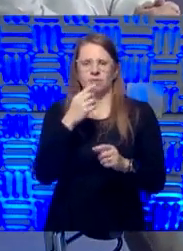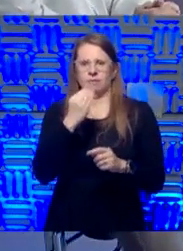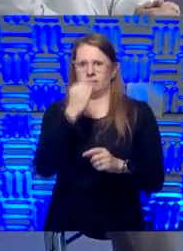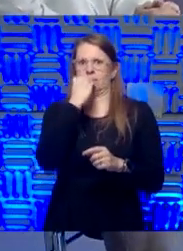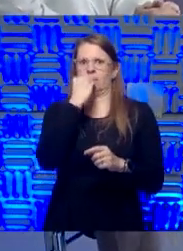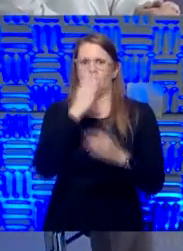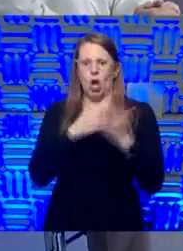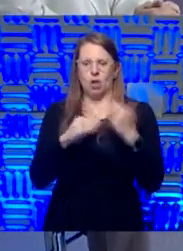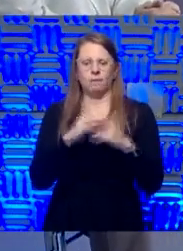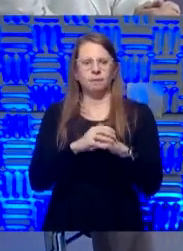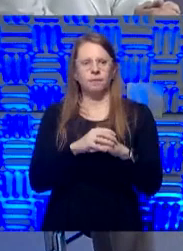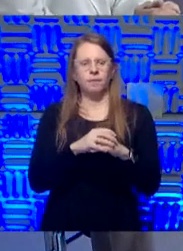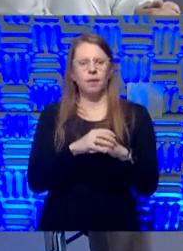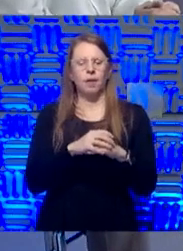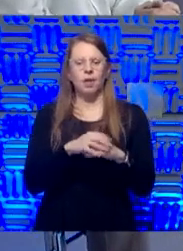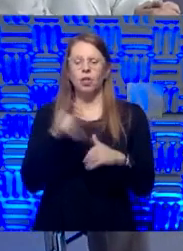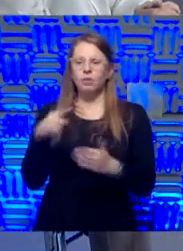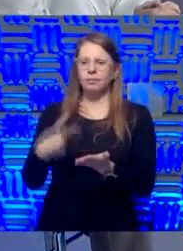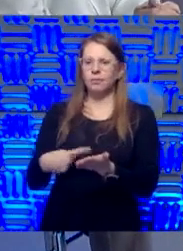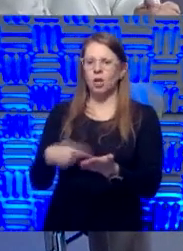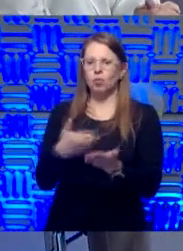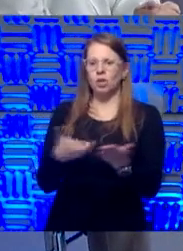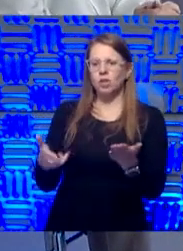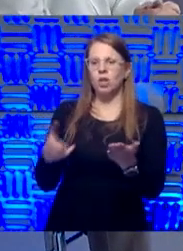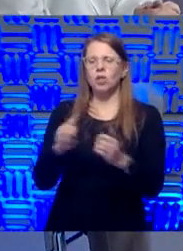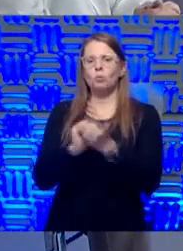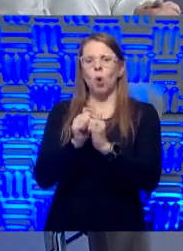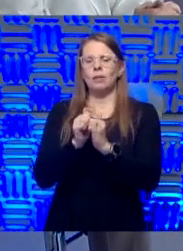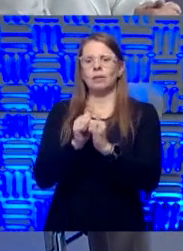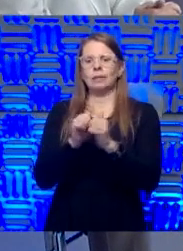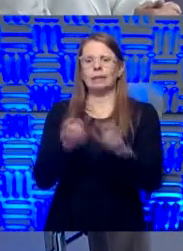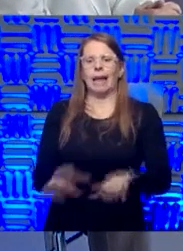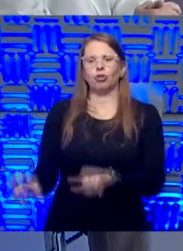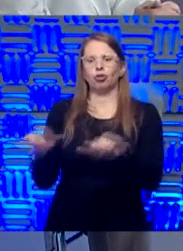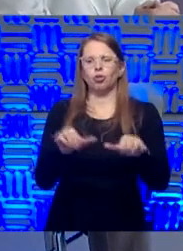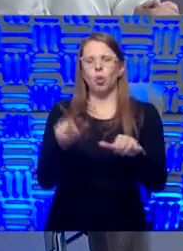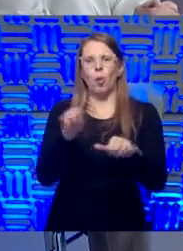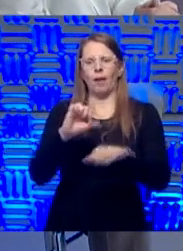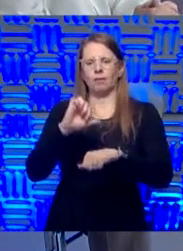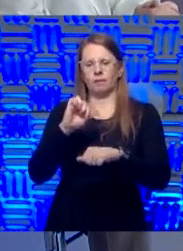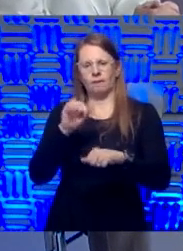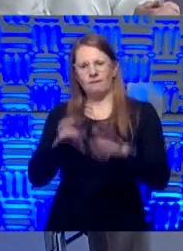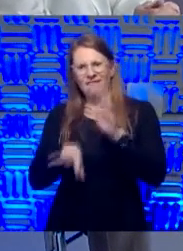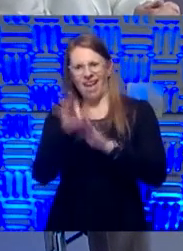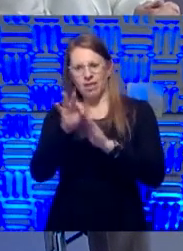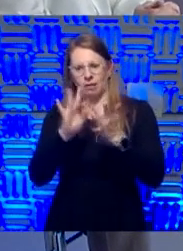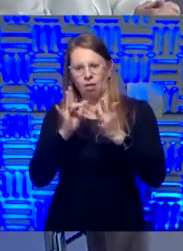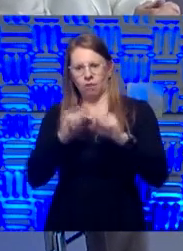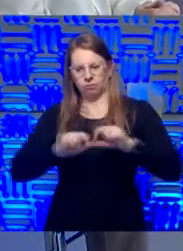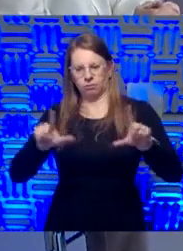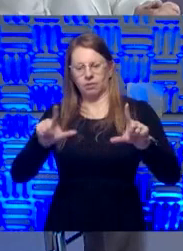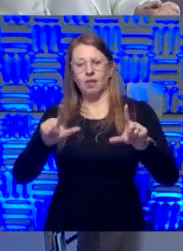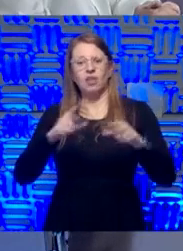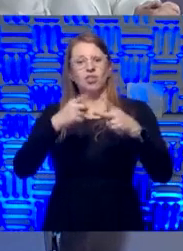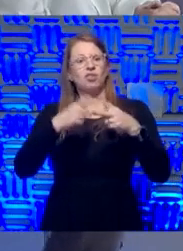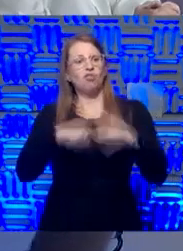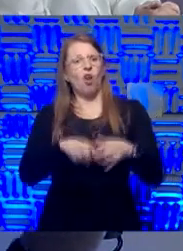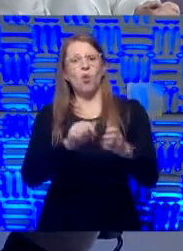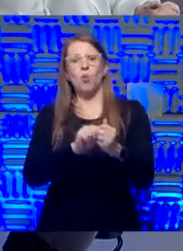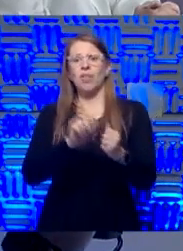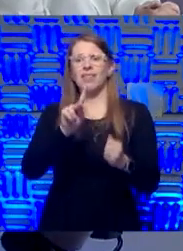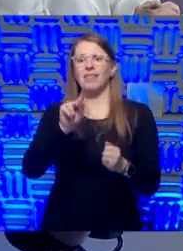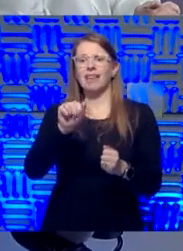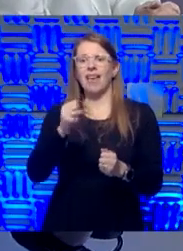of the program, you talked about resources, sports standards. Where can we find those? Well, you could start with KSHSAA. KSHSAA has